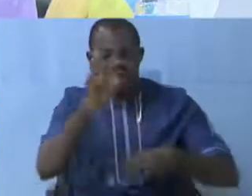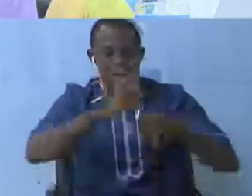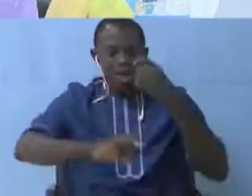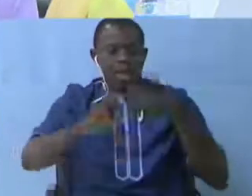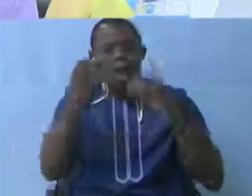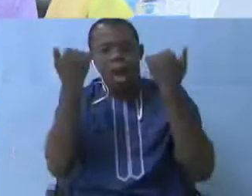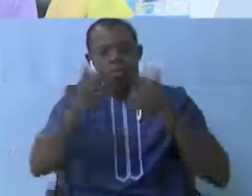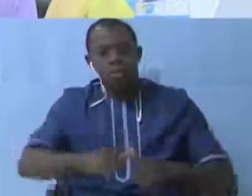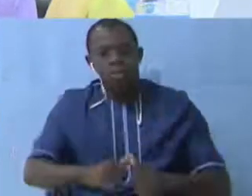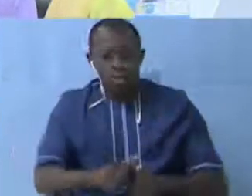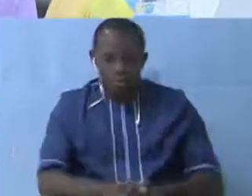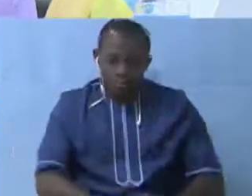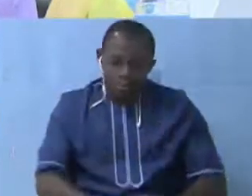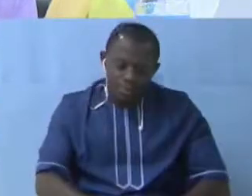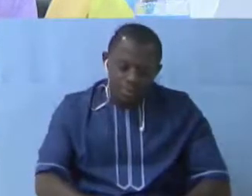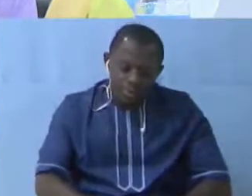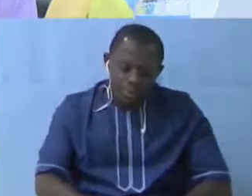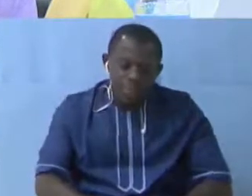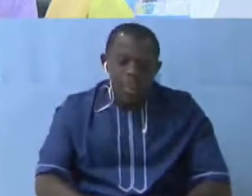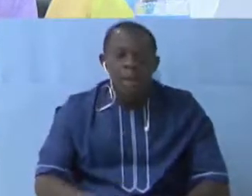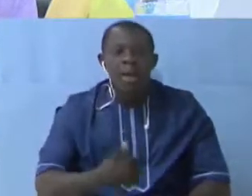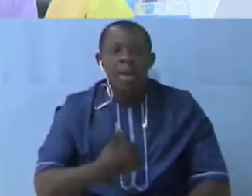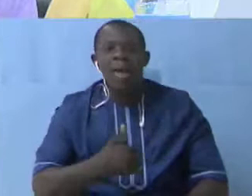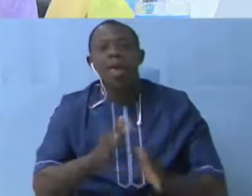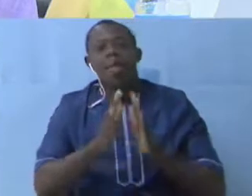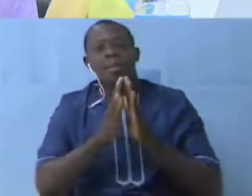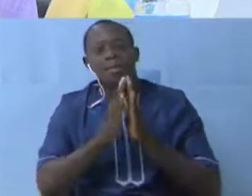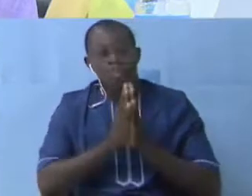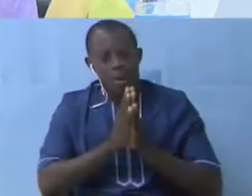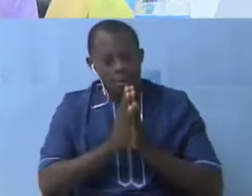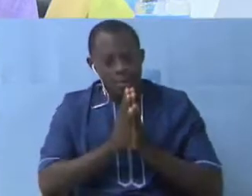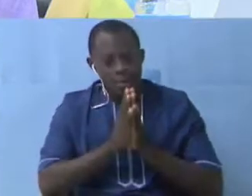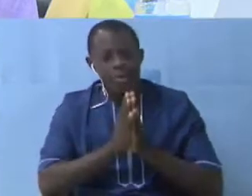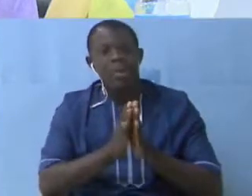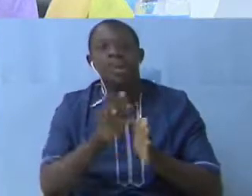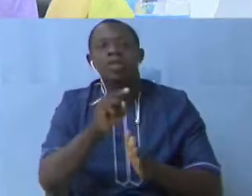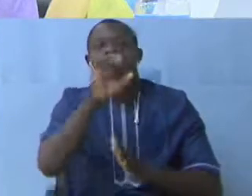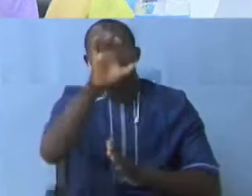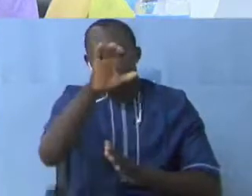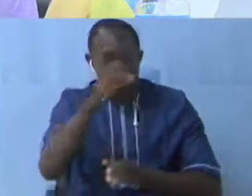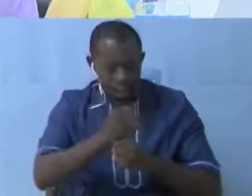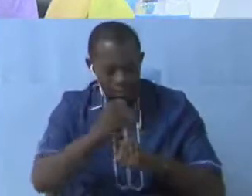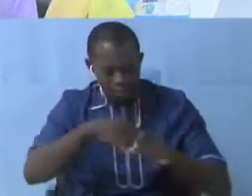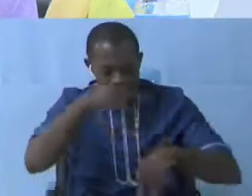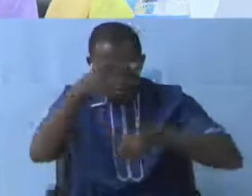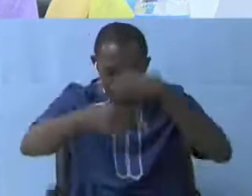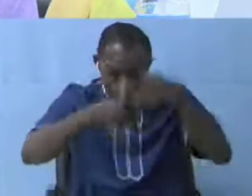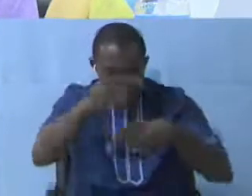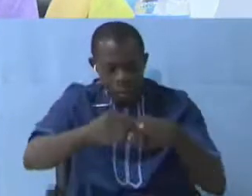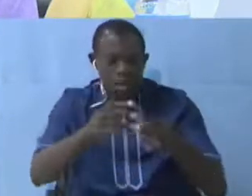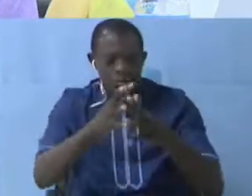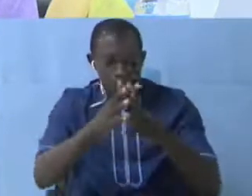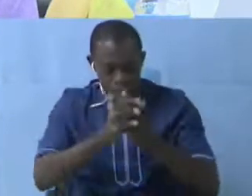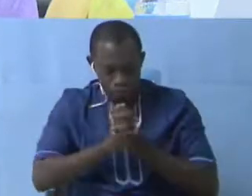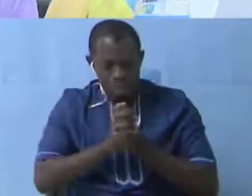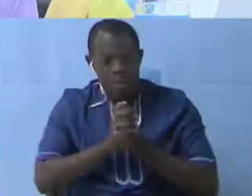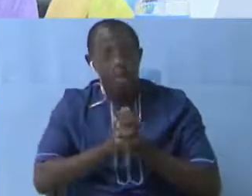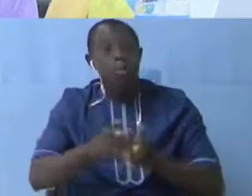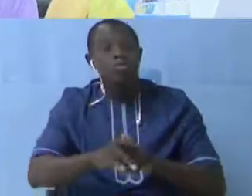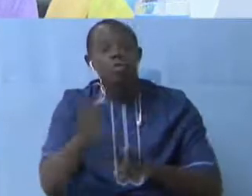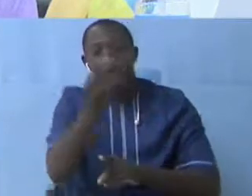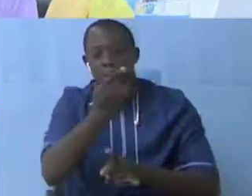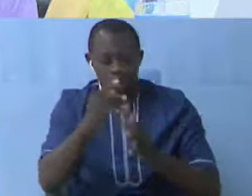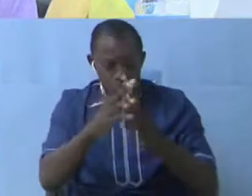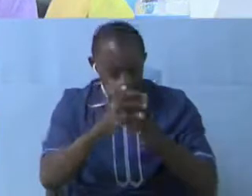faw mu dog fi. I pray that this country keeps united, because it's only united that we can make the